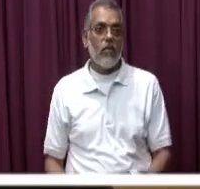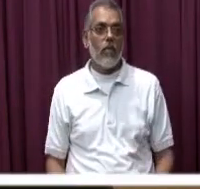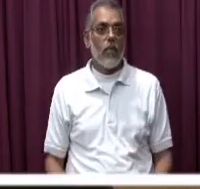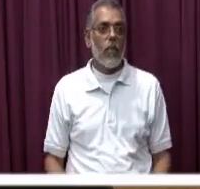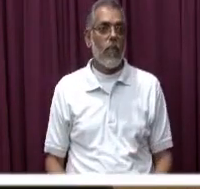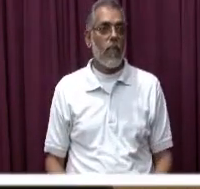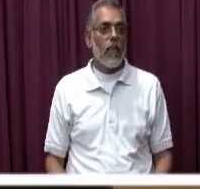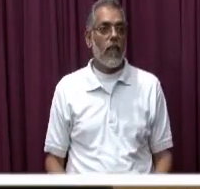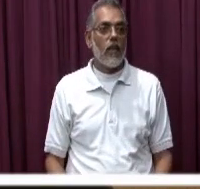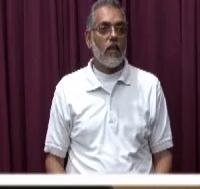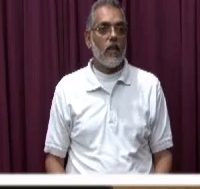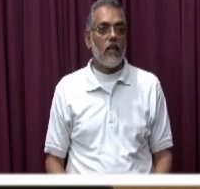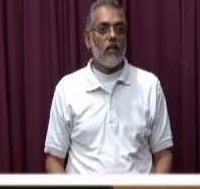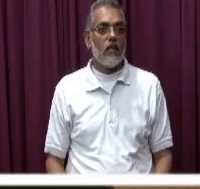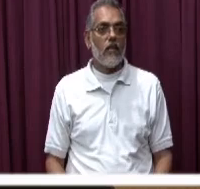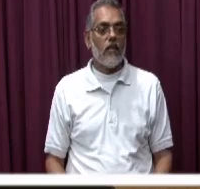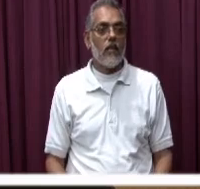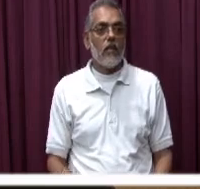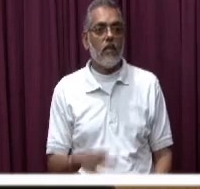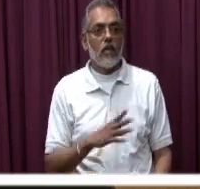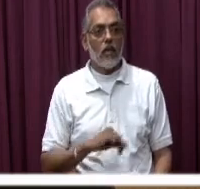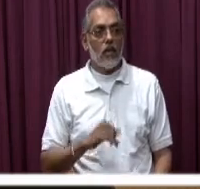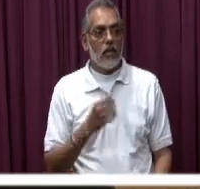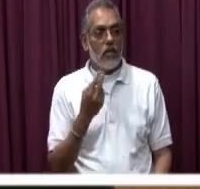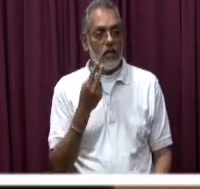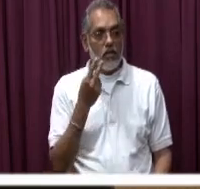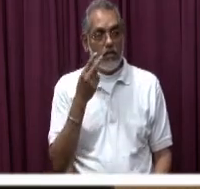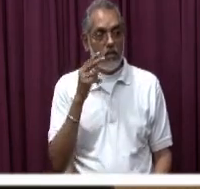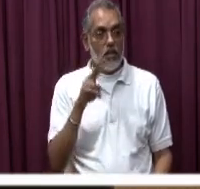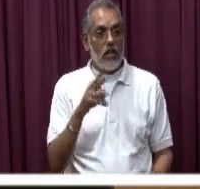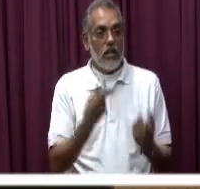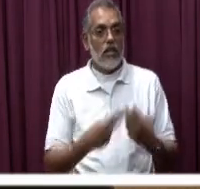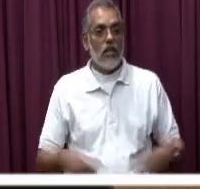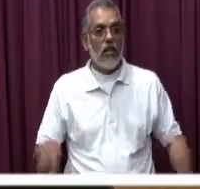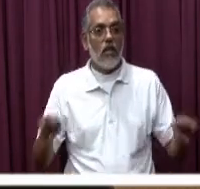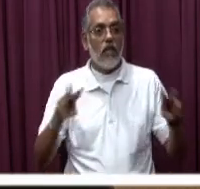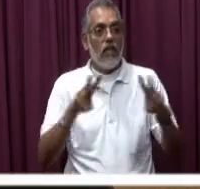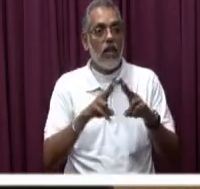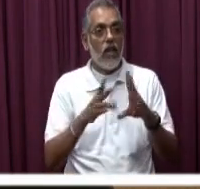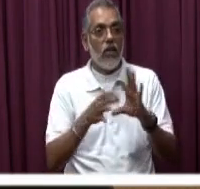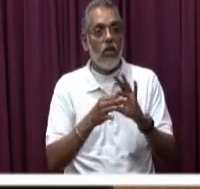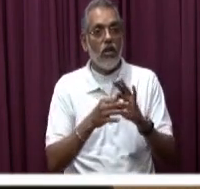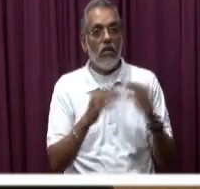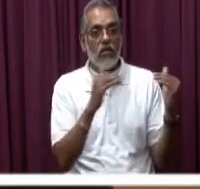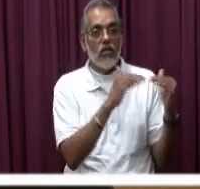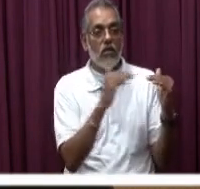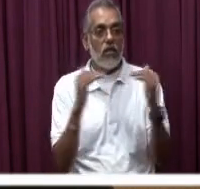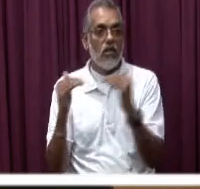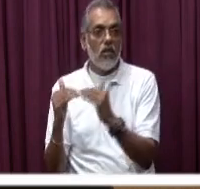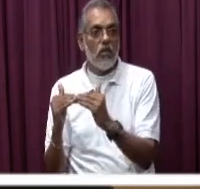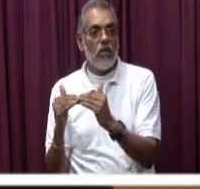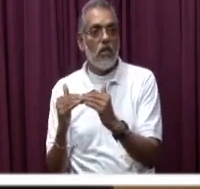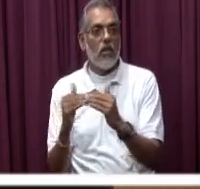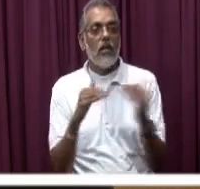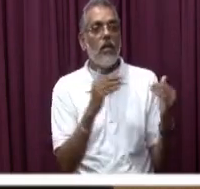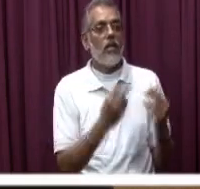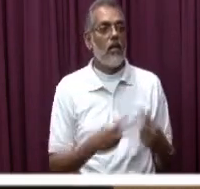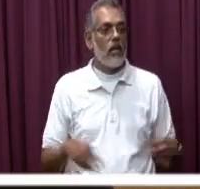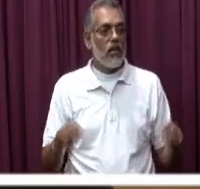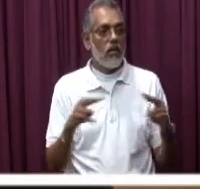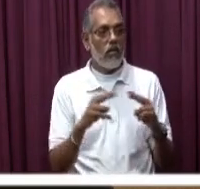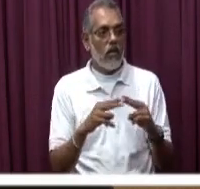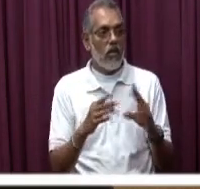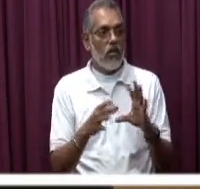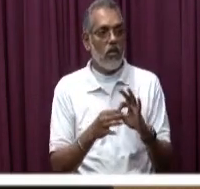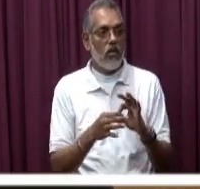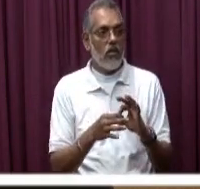And that is saying that there is a value system of that is not an equal value system. The value of being liked by